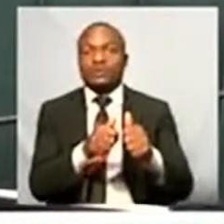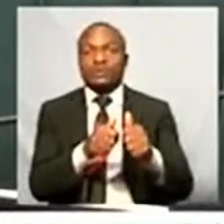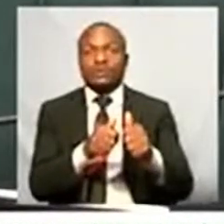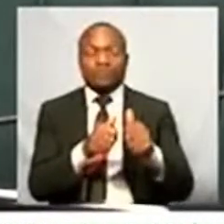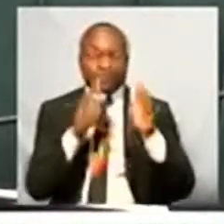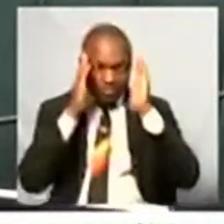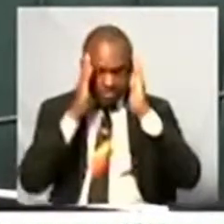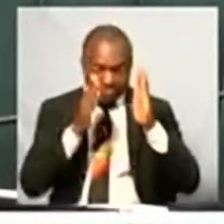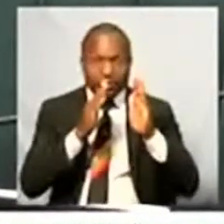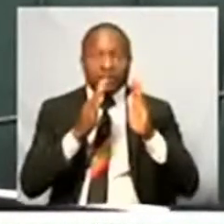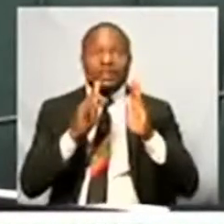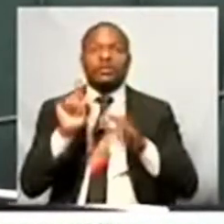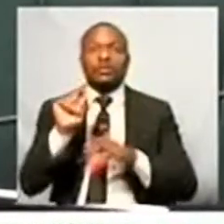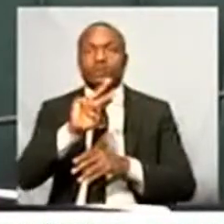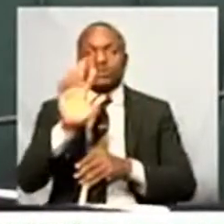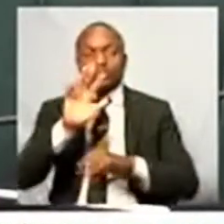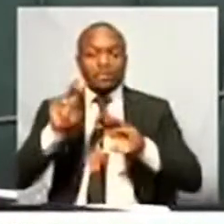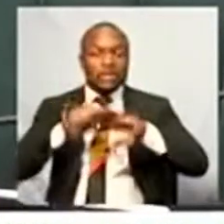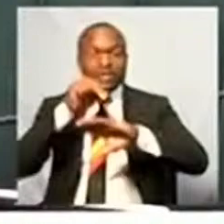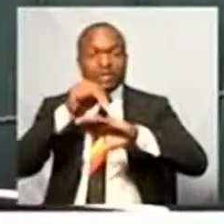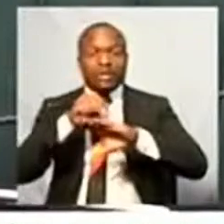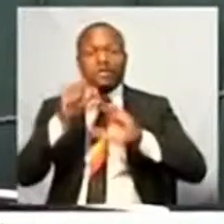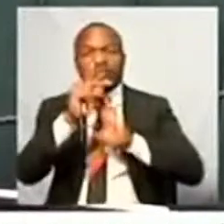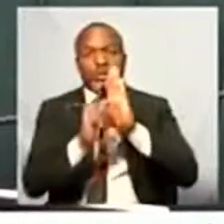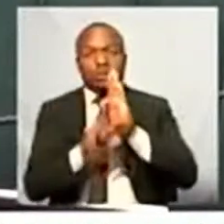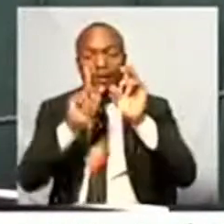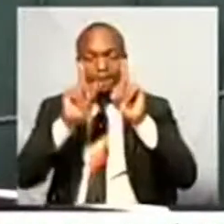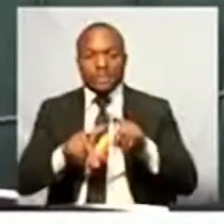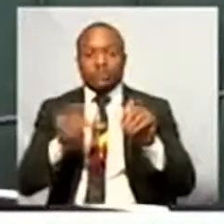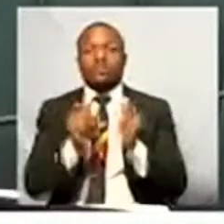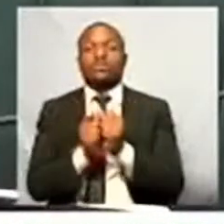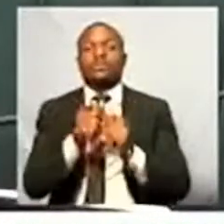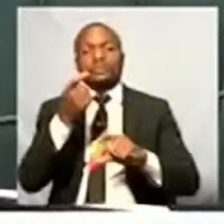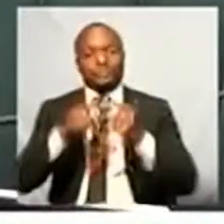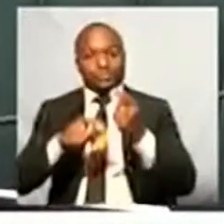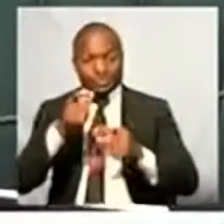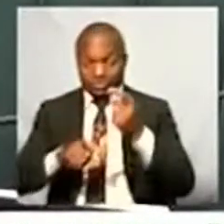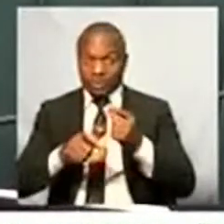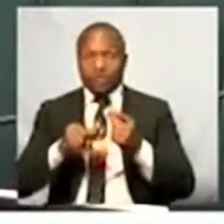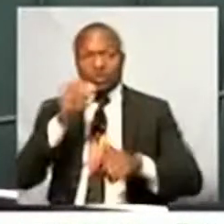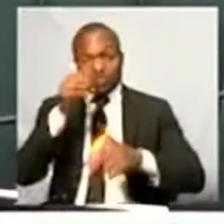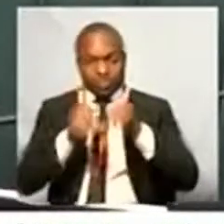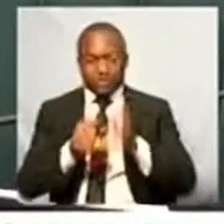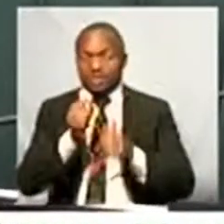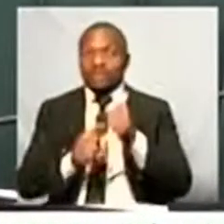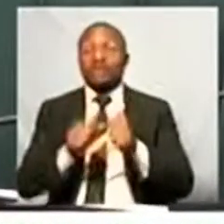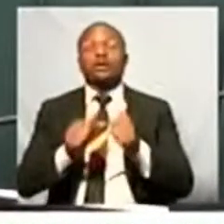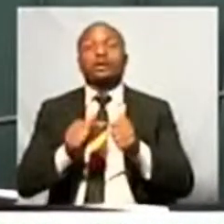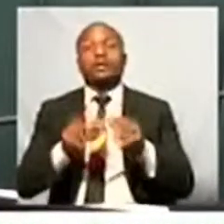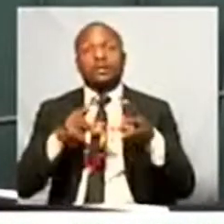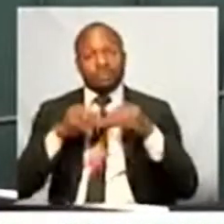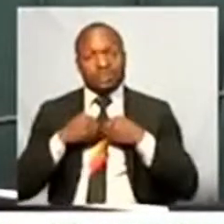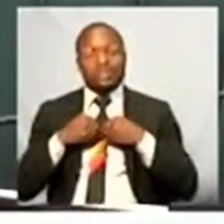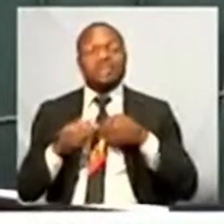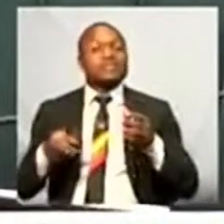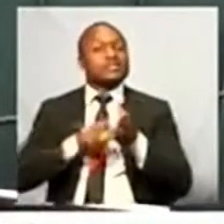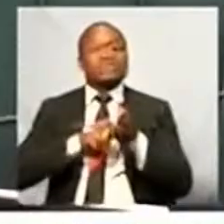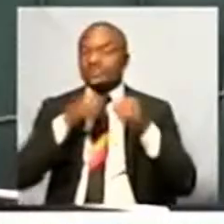2025 National Policy for Persons with Disabilities, which recognizes the need for a